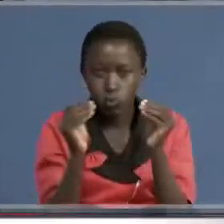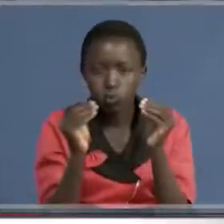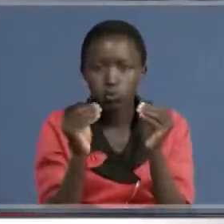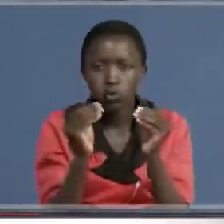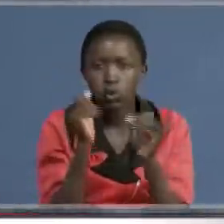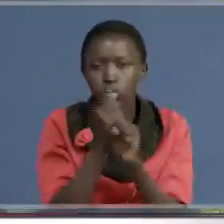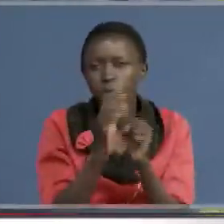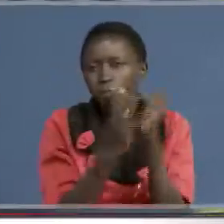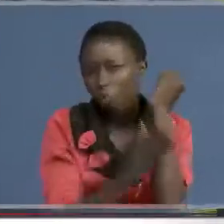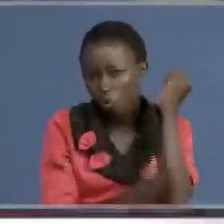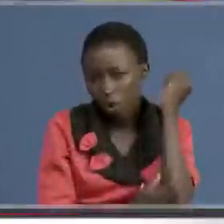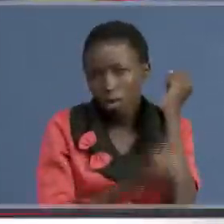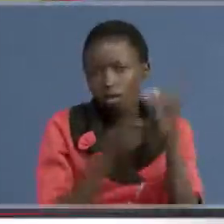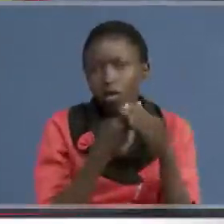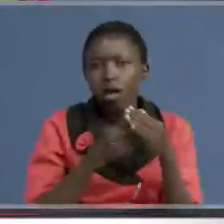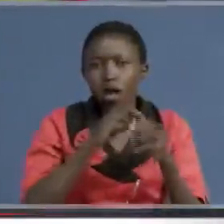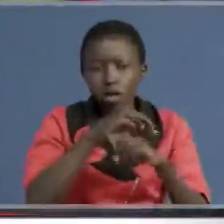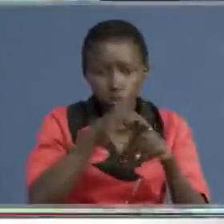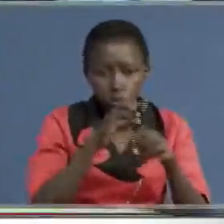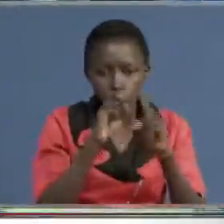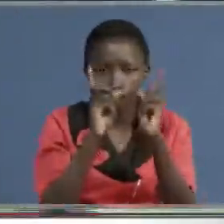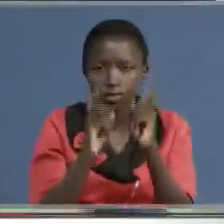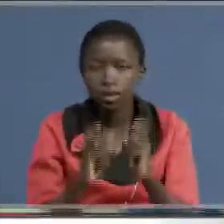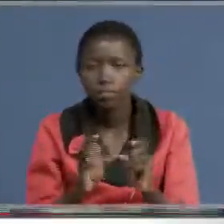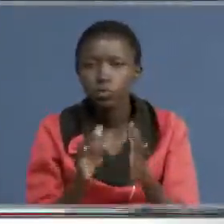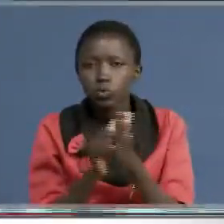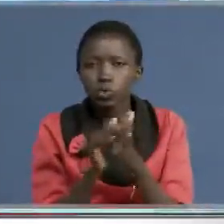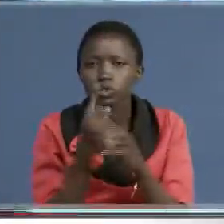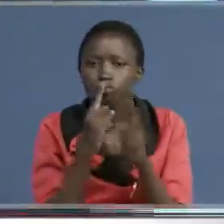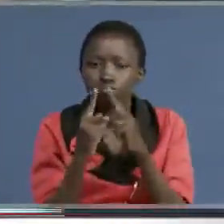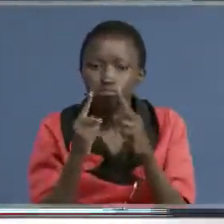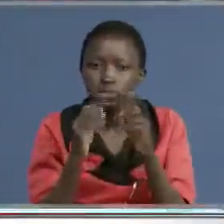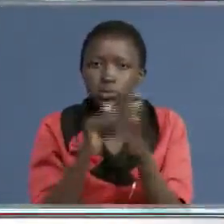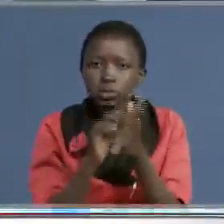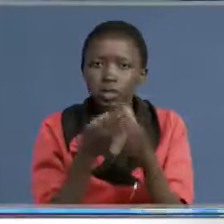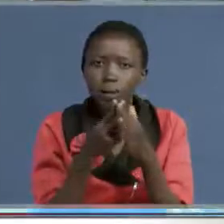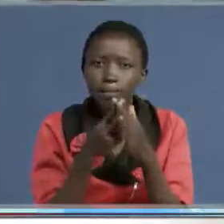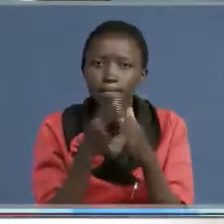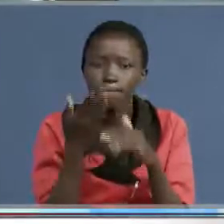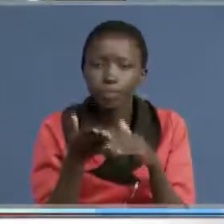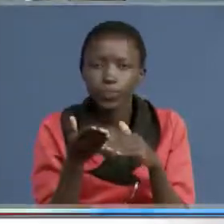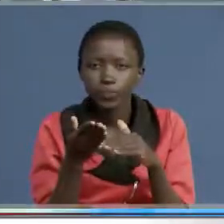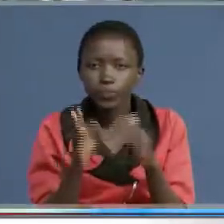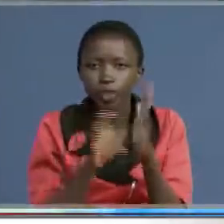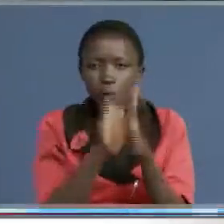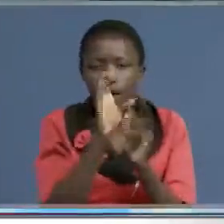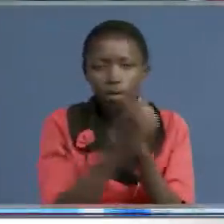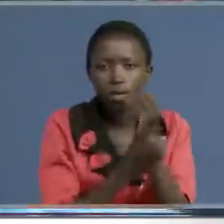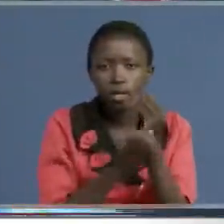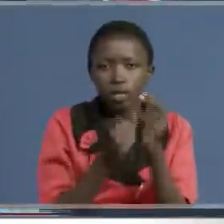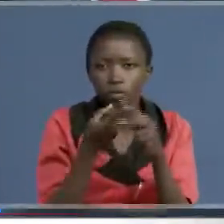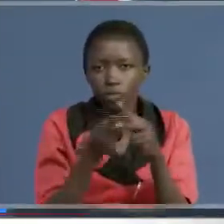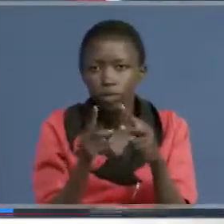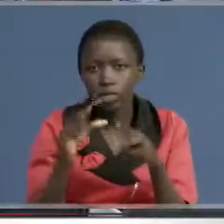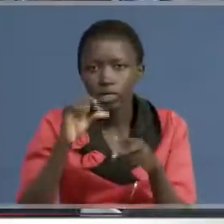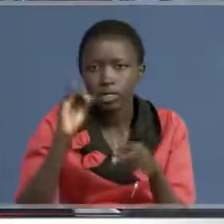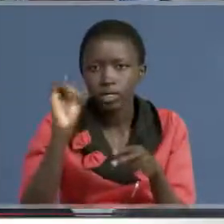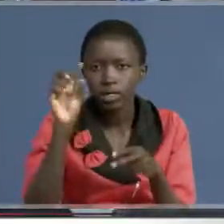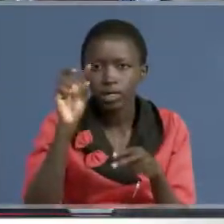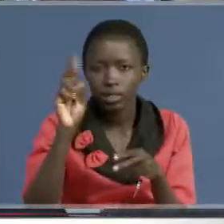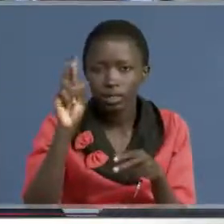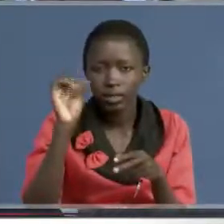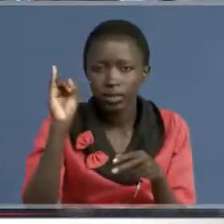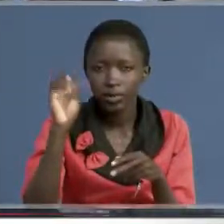perform poorly in their national examinations. Speaking during the technical education curriculum launch at Gigiri, the